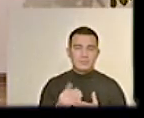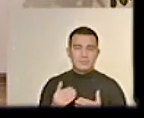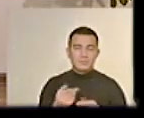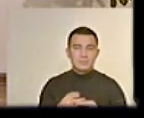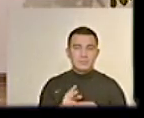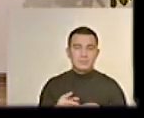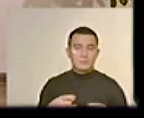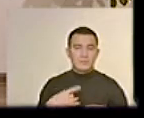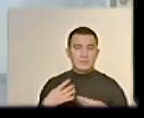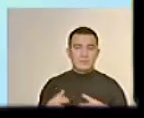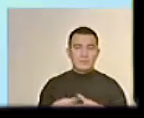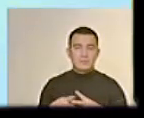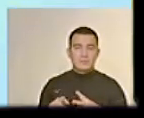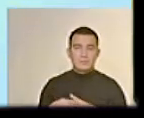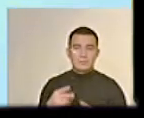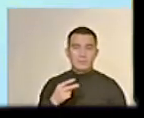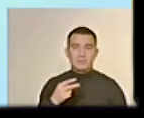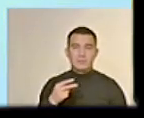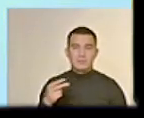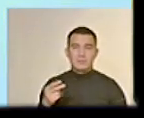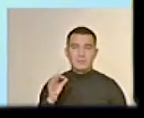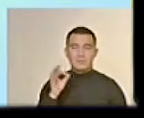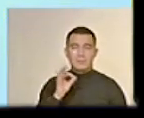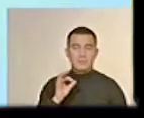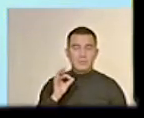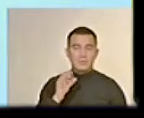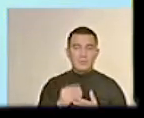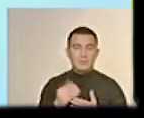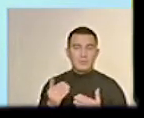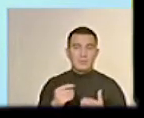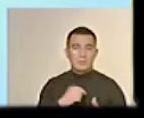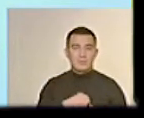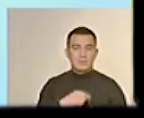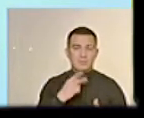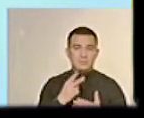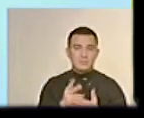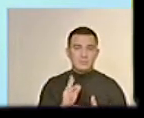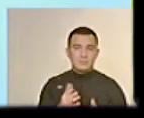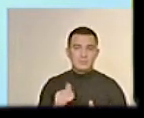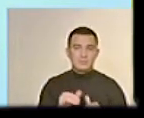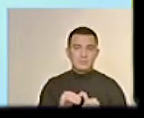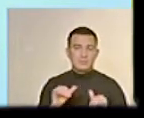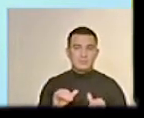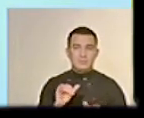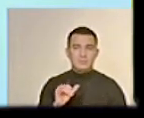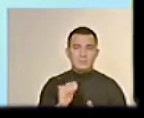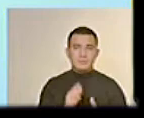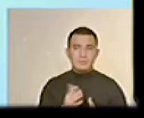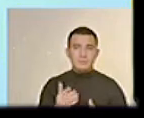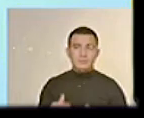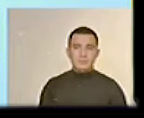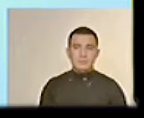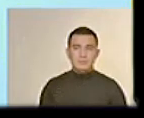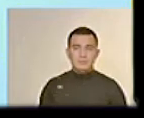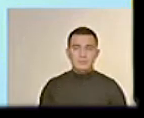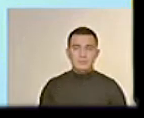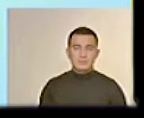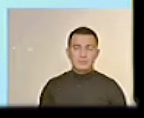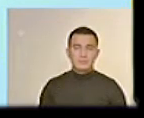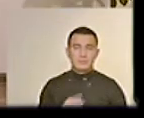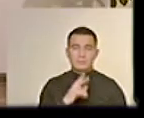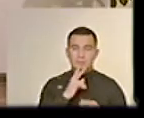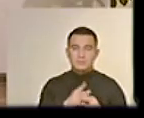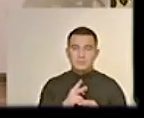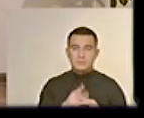tenglashtirib olamiz. Siz diqqat bilan e'tibor bering, mana bu yerda ko'paytiruv belgisi berilgan. Endi temirlar